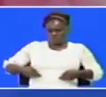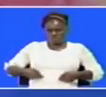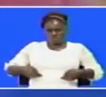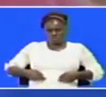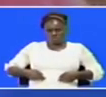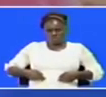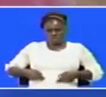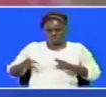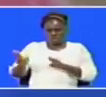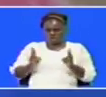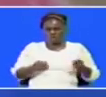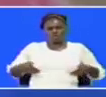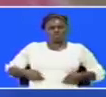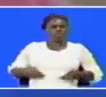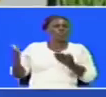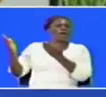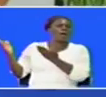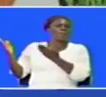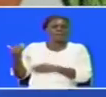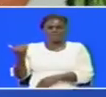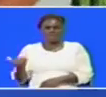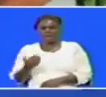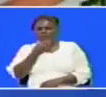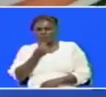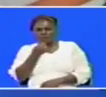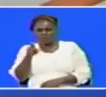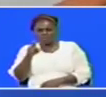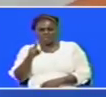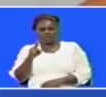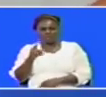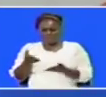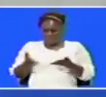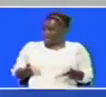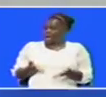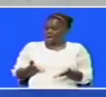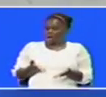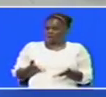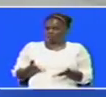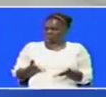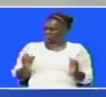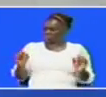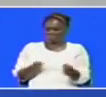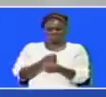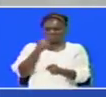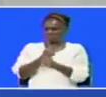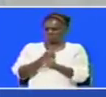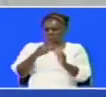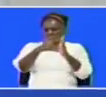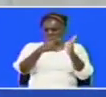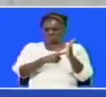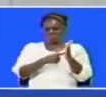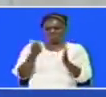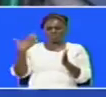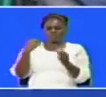your typical teenager. As a young boy, he stood out. Now, he can't do most of the things he was able